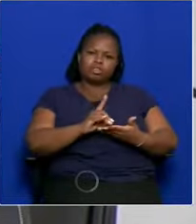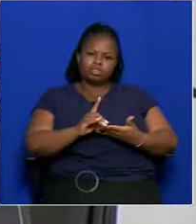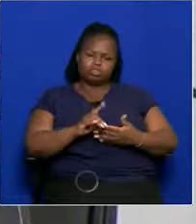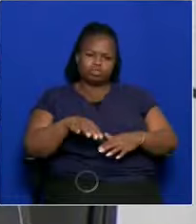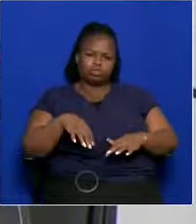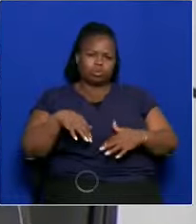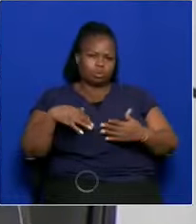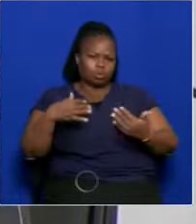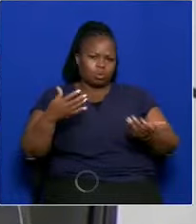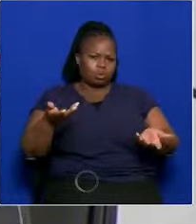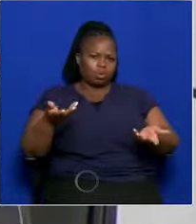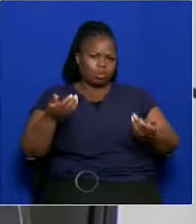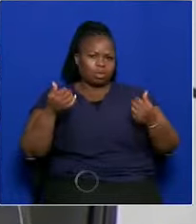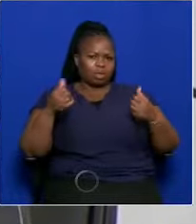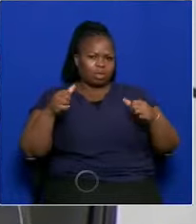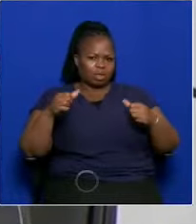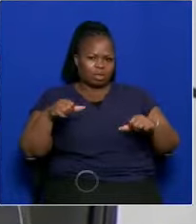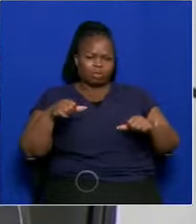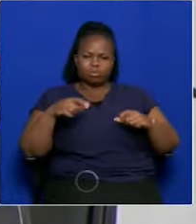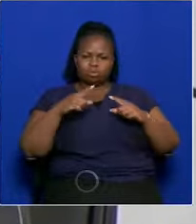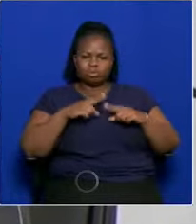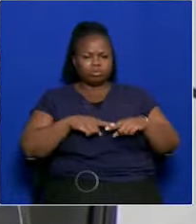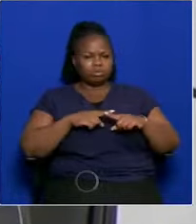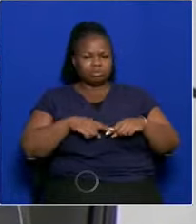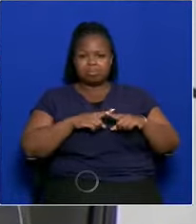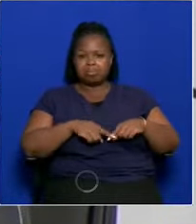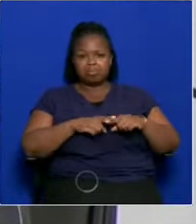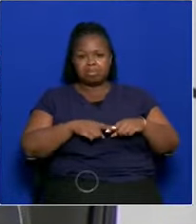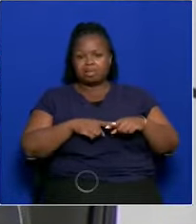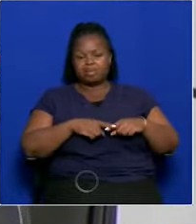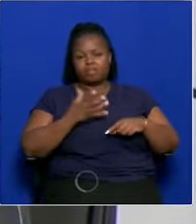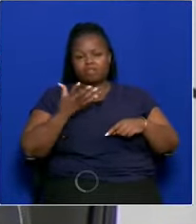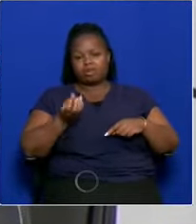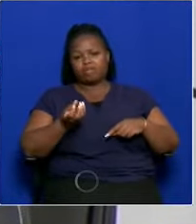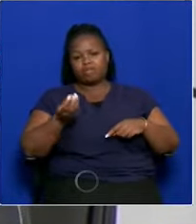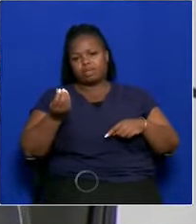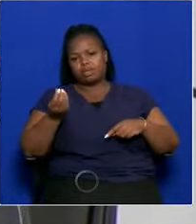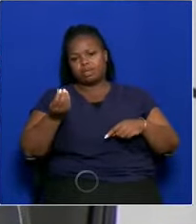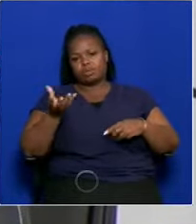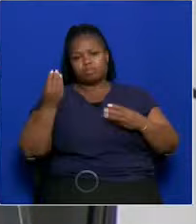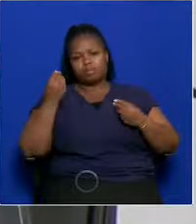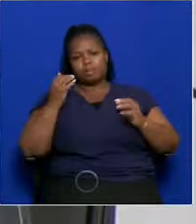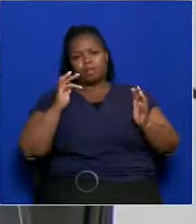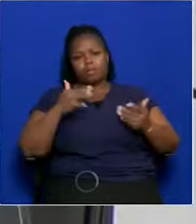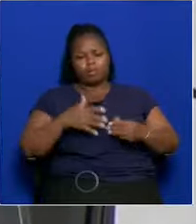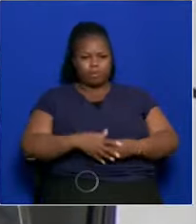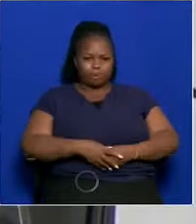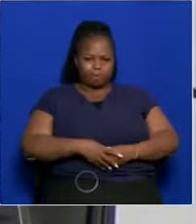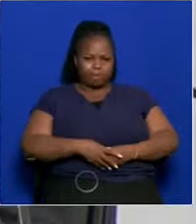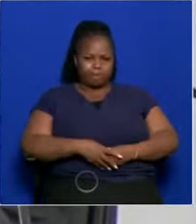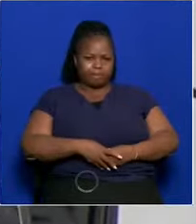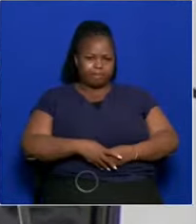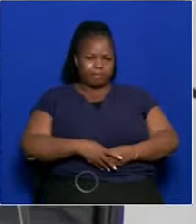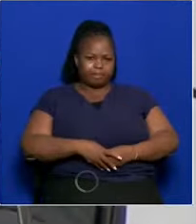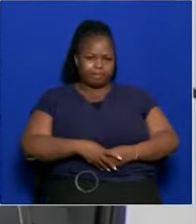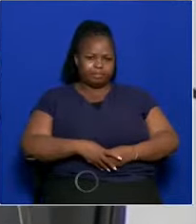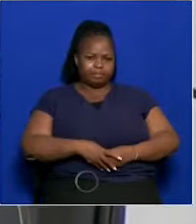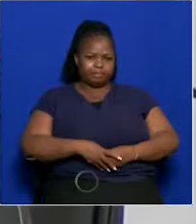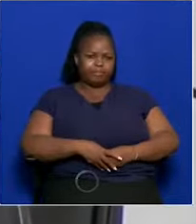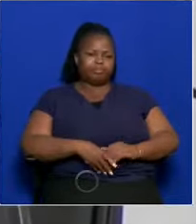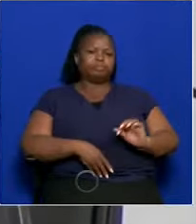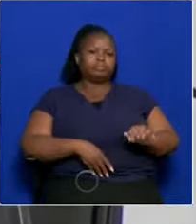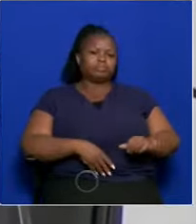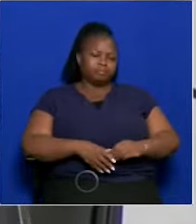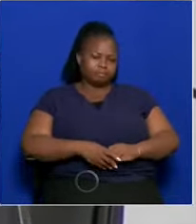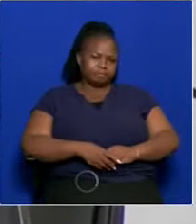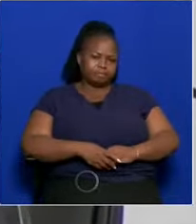account. It depends when you have money, how did you get it and so forth. So yes, you got